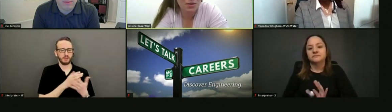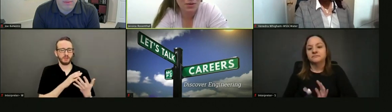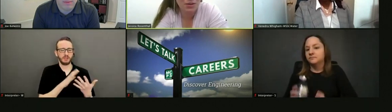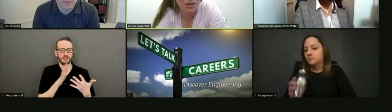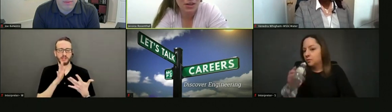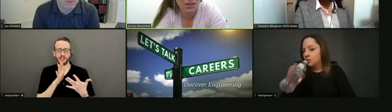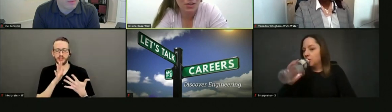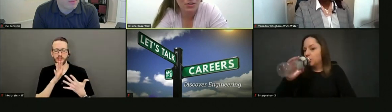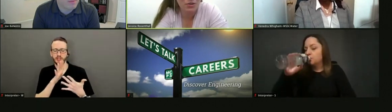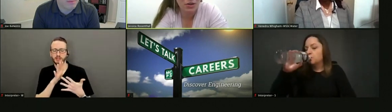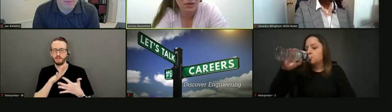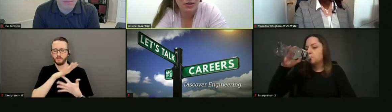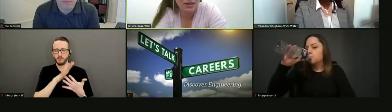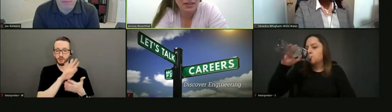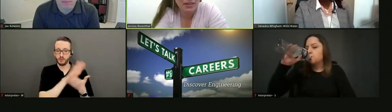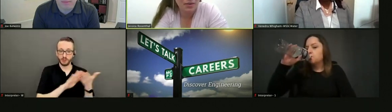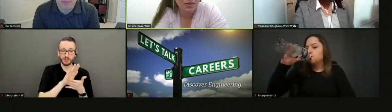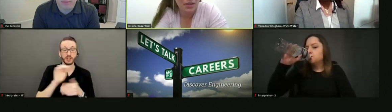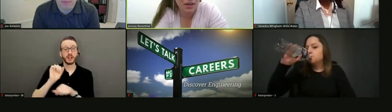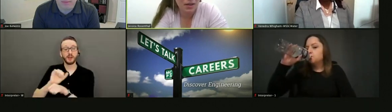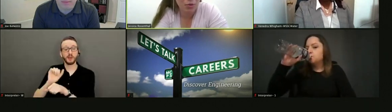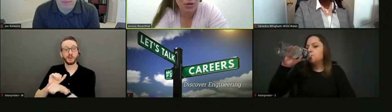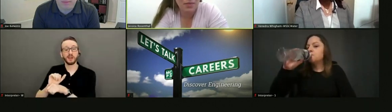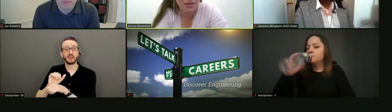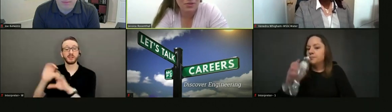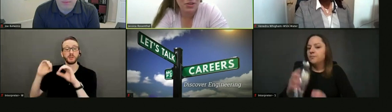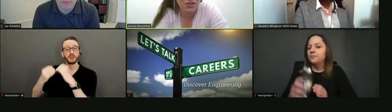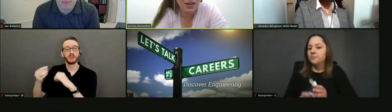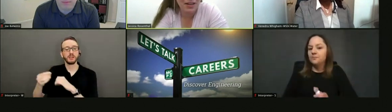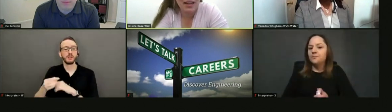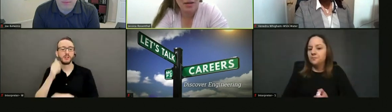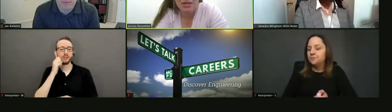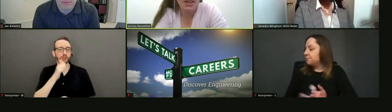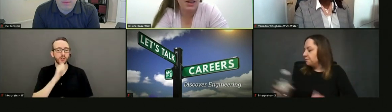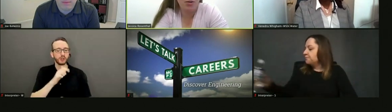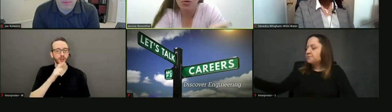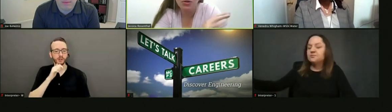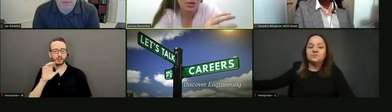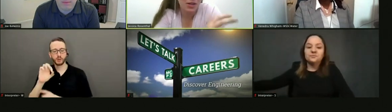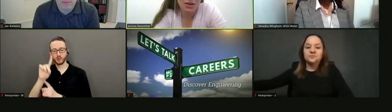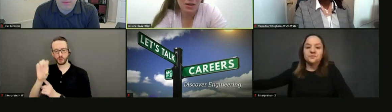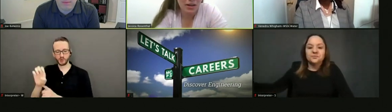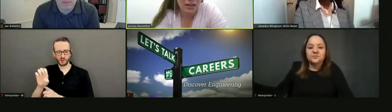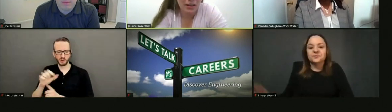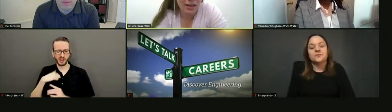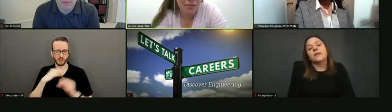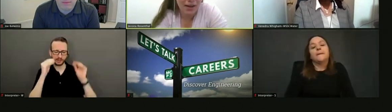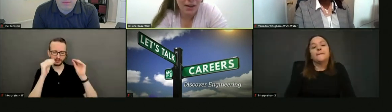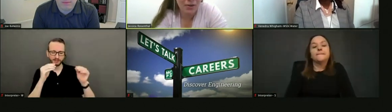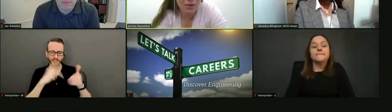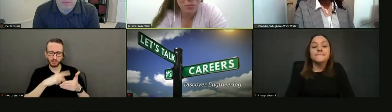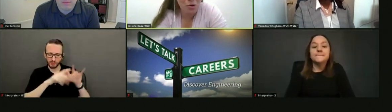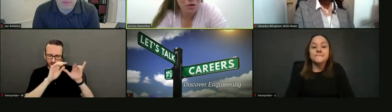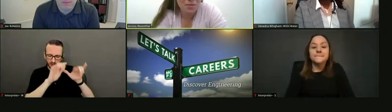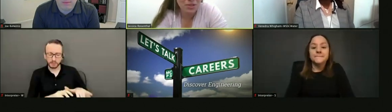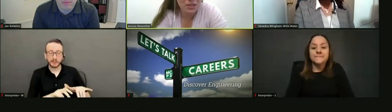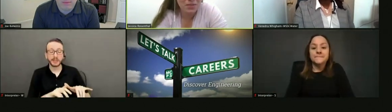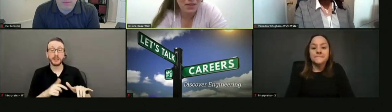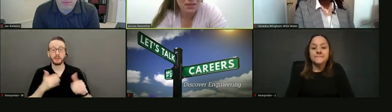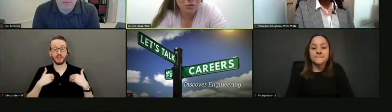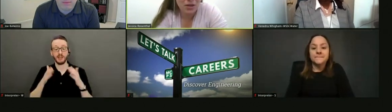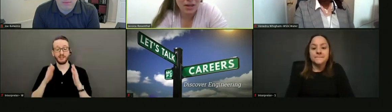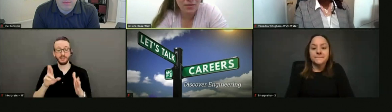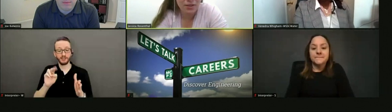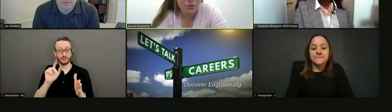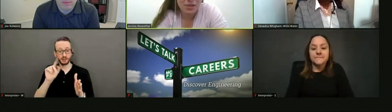year of college was I worked for Girls Who Code. So I was a programming instructor. And we did like a whole unit on like kind of how